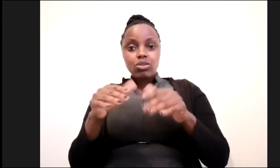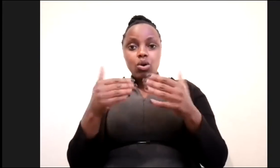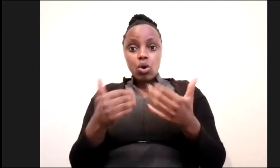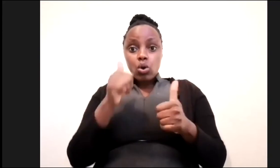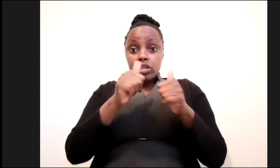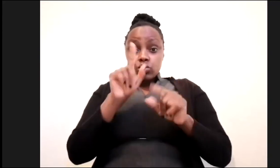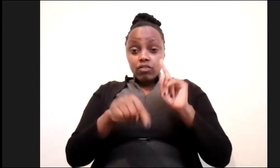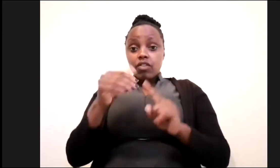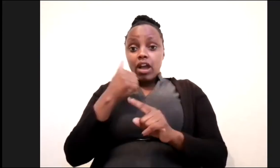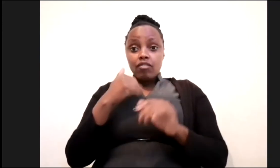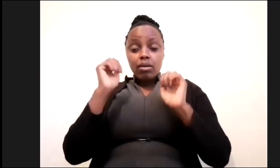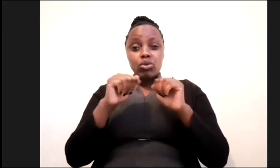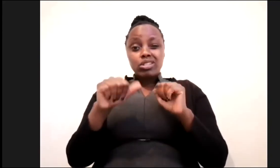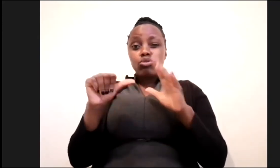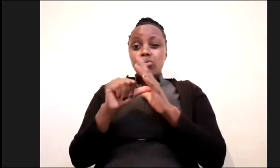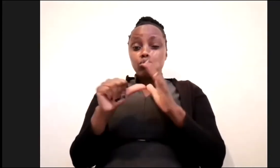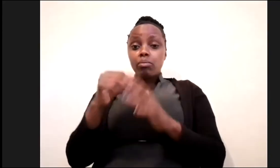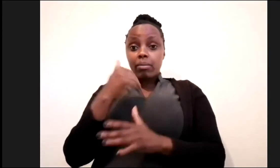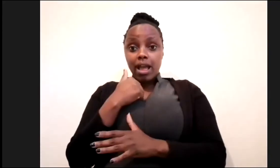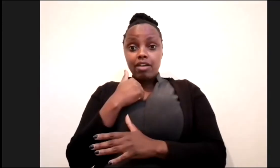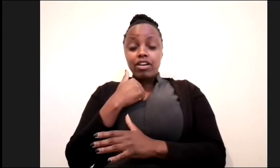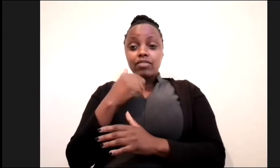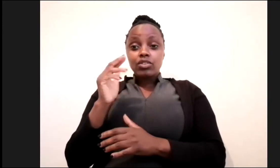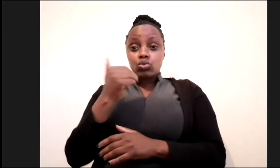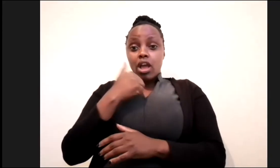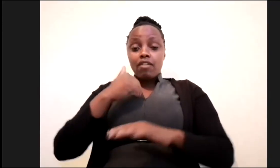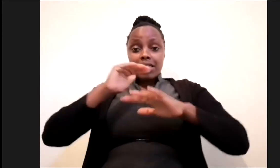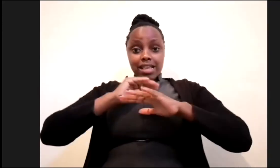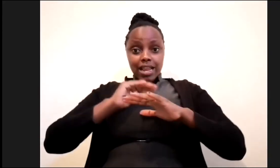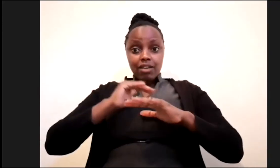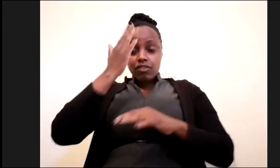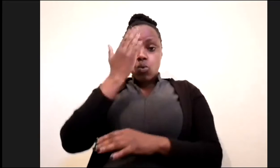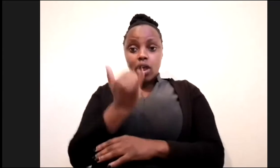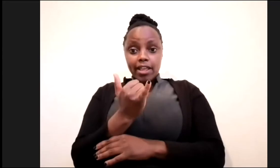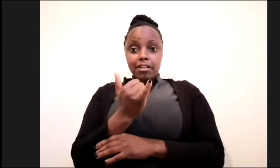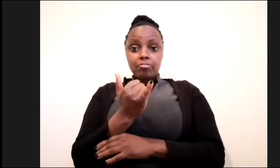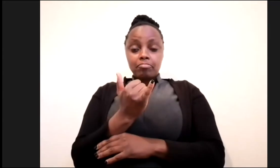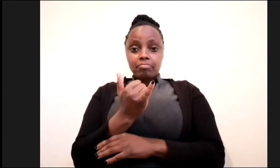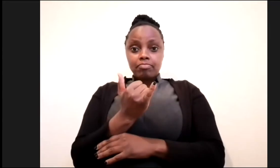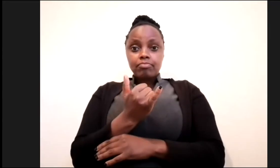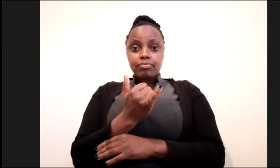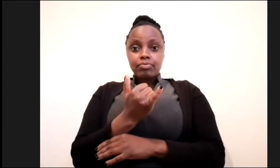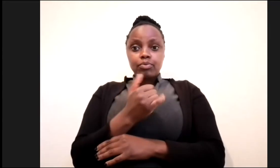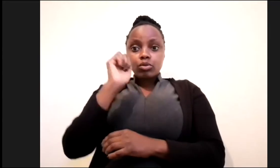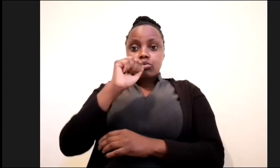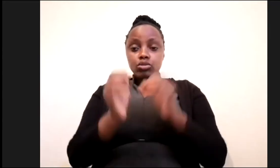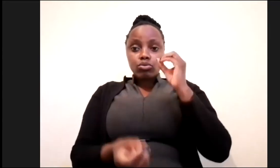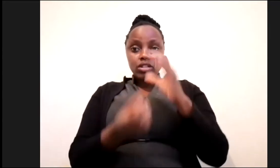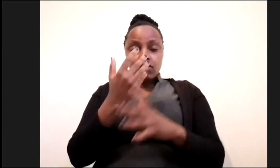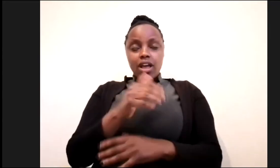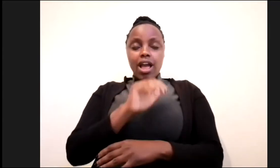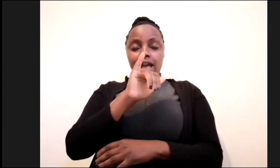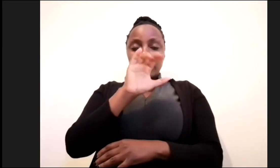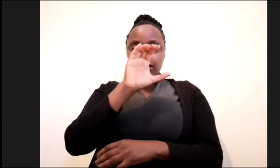it could be problematic to have enough means, because it costs to establish the ICS and so on.